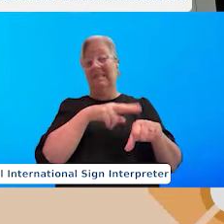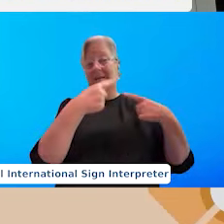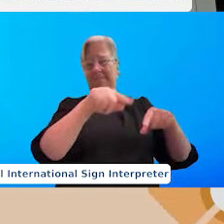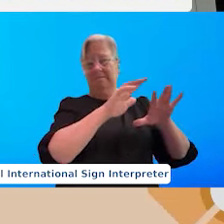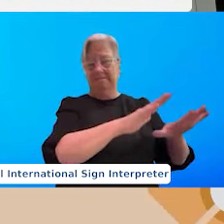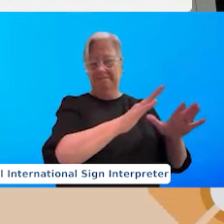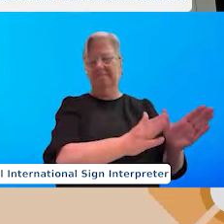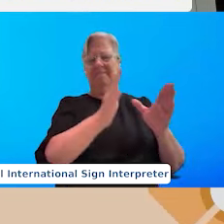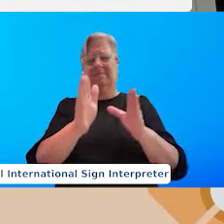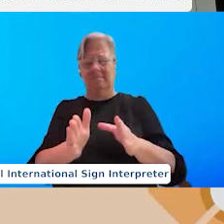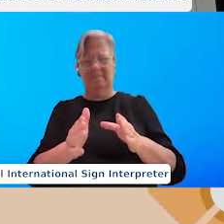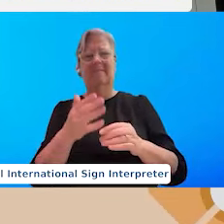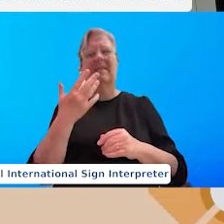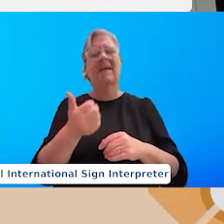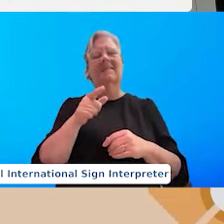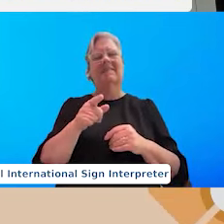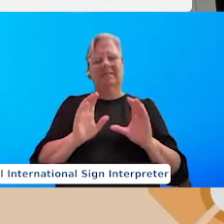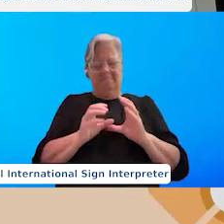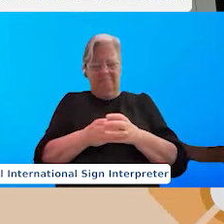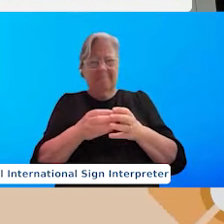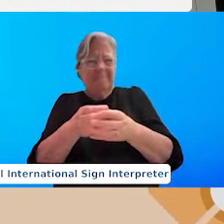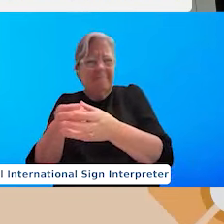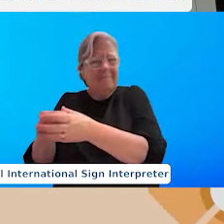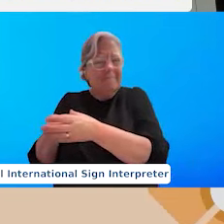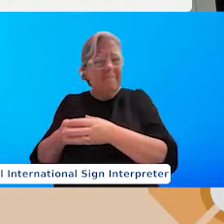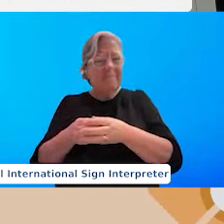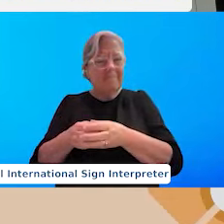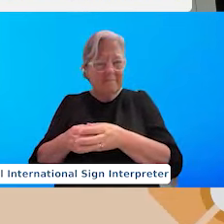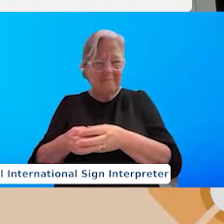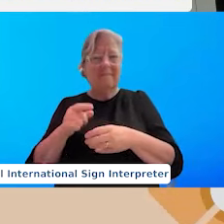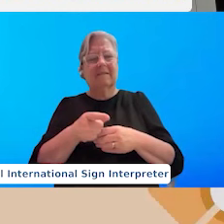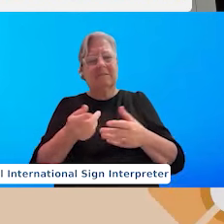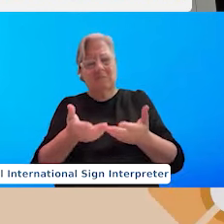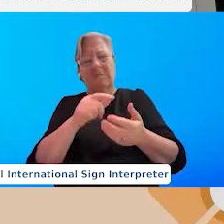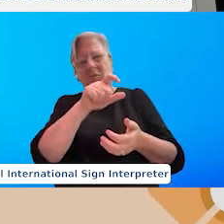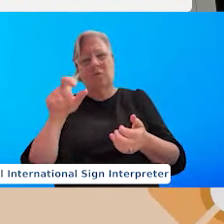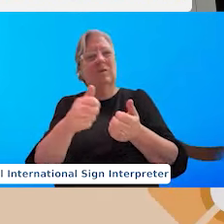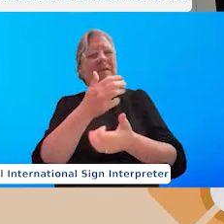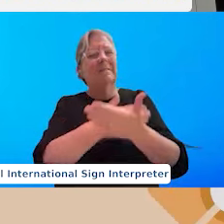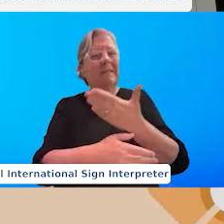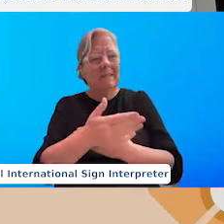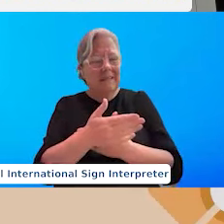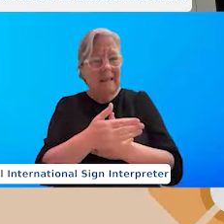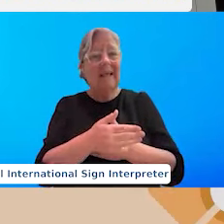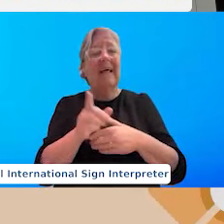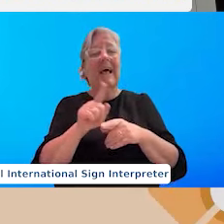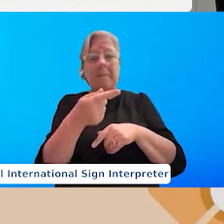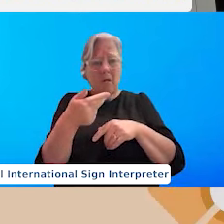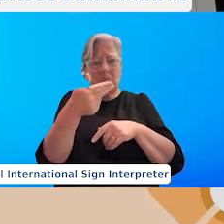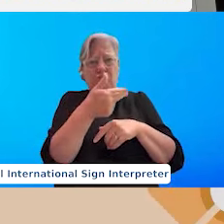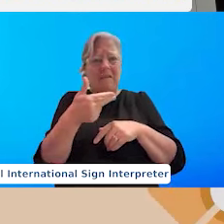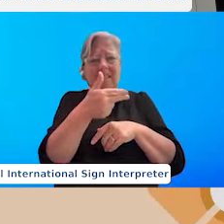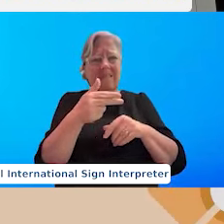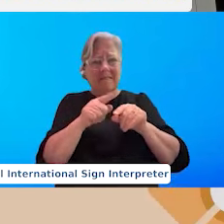board as well as the experts in disabilities areas,